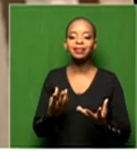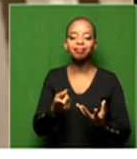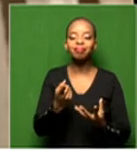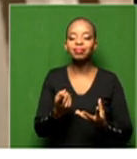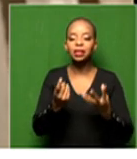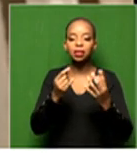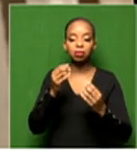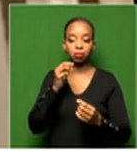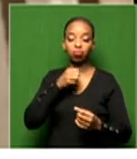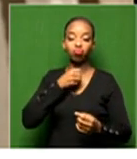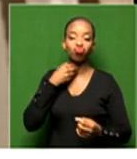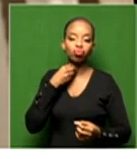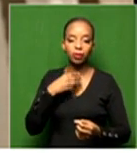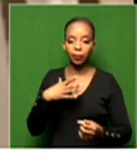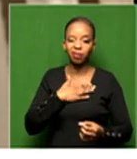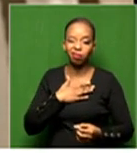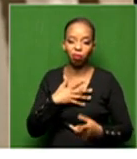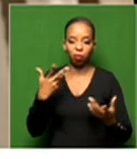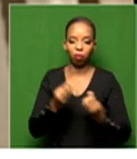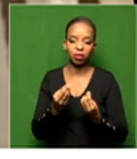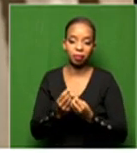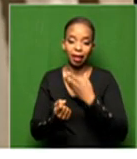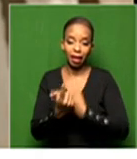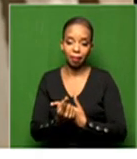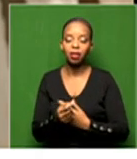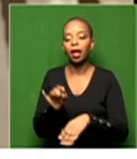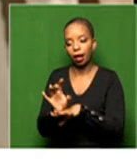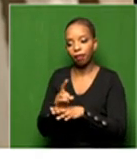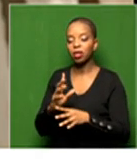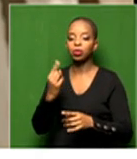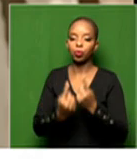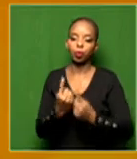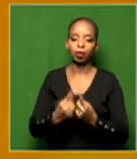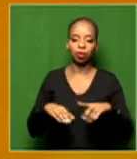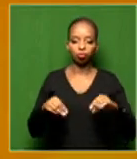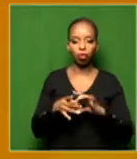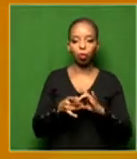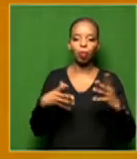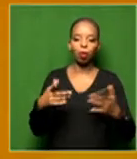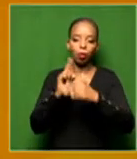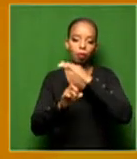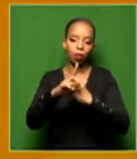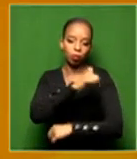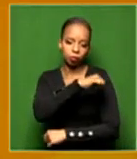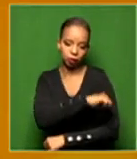whether they should self-isolate or seek professional clinical assistance. Meanwhile, South Africa has recorded